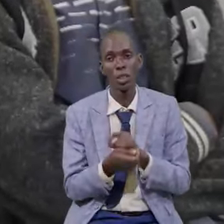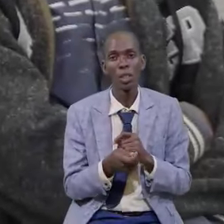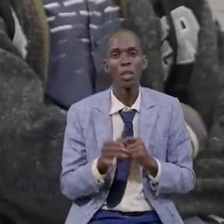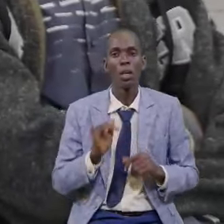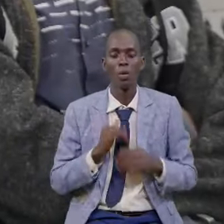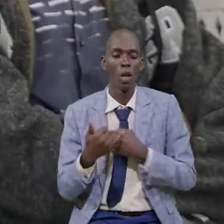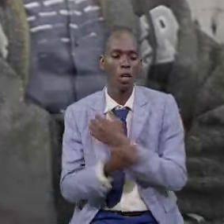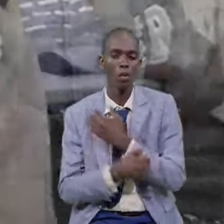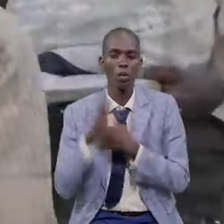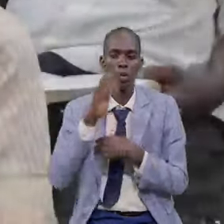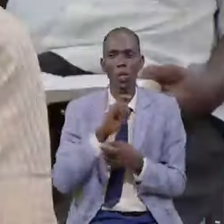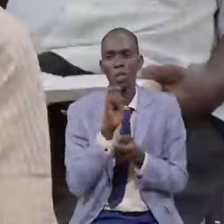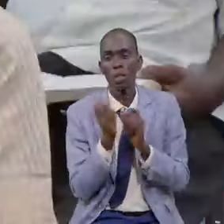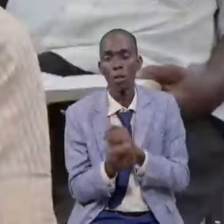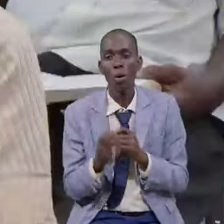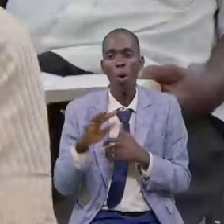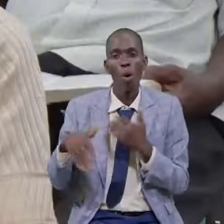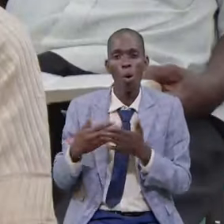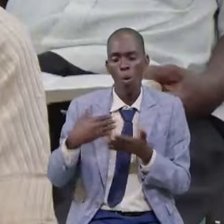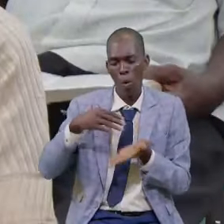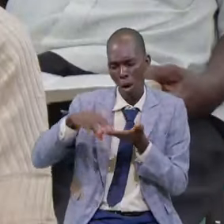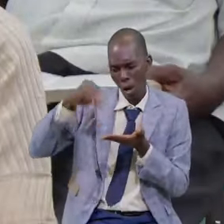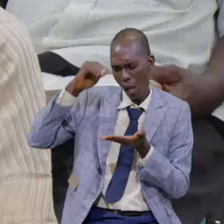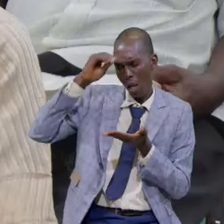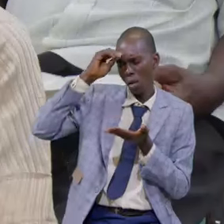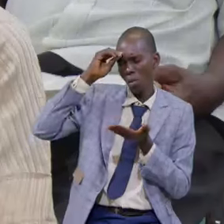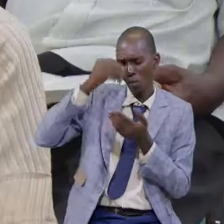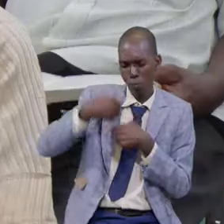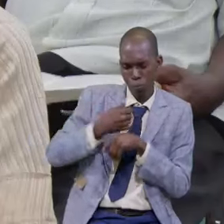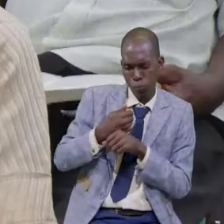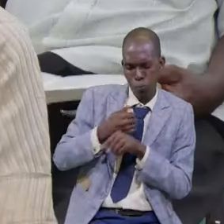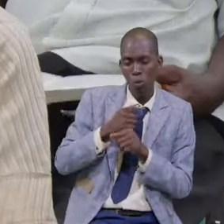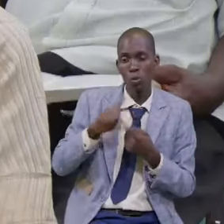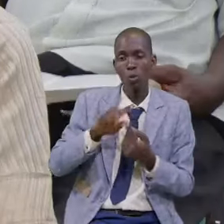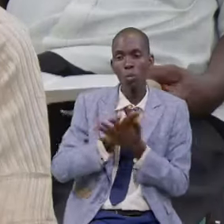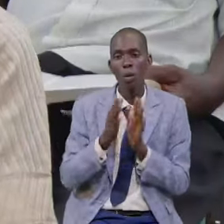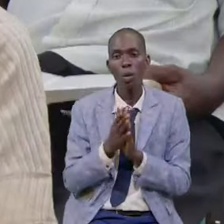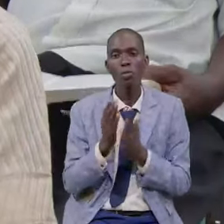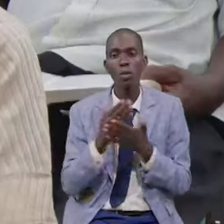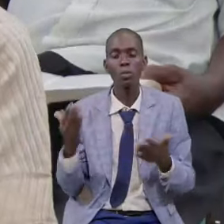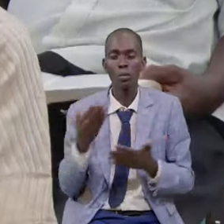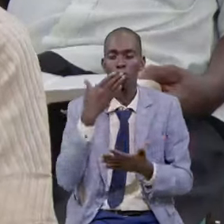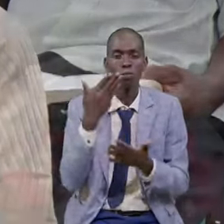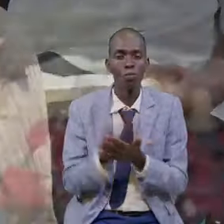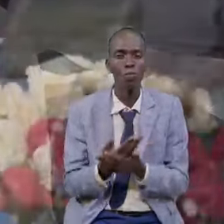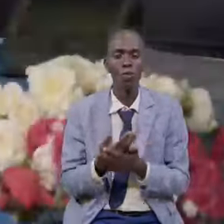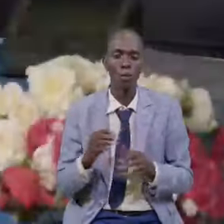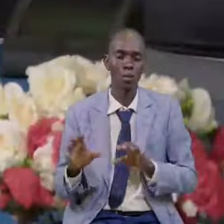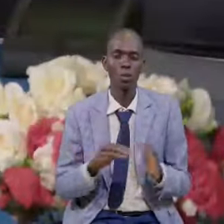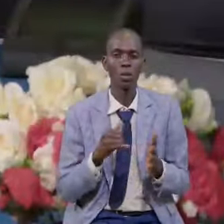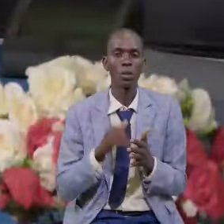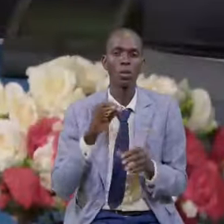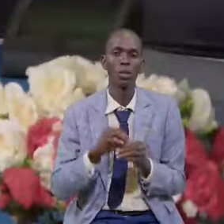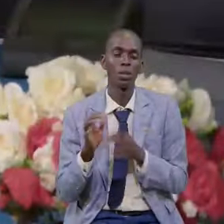heard, we'll turn it into profitable venture in Jesus' name. Let's rise up now